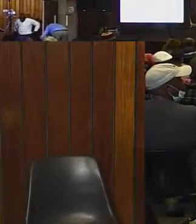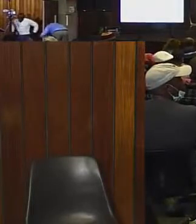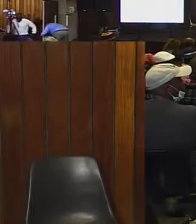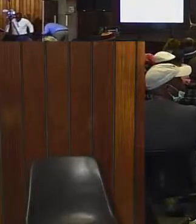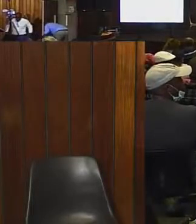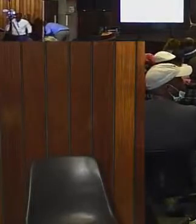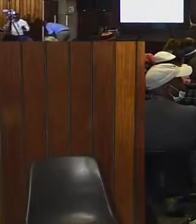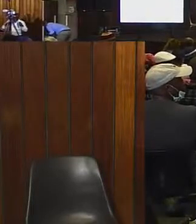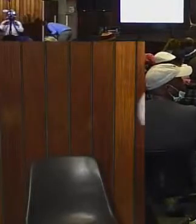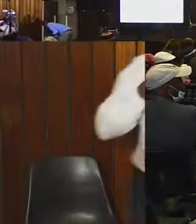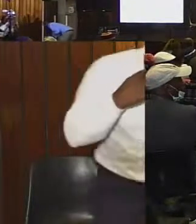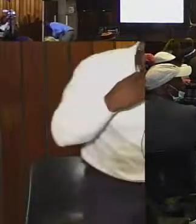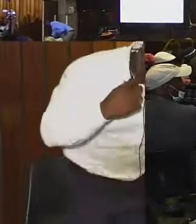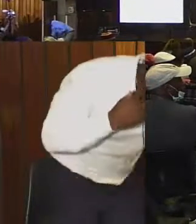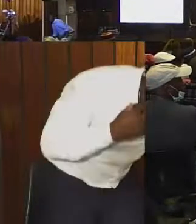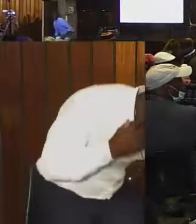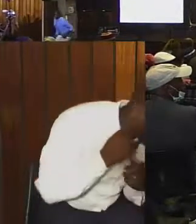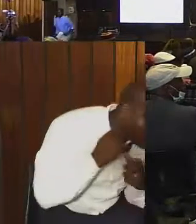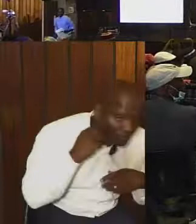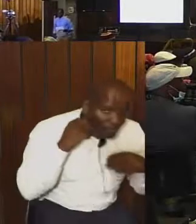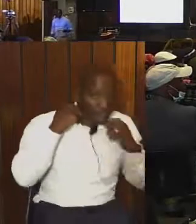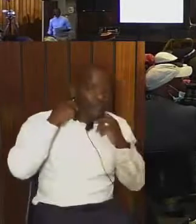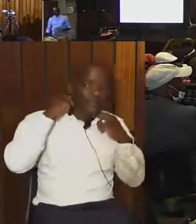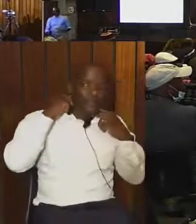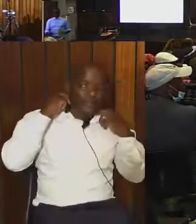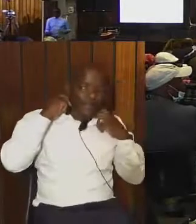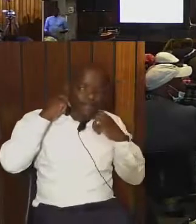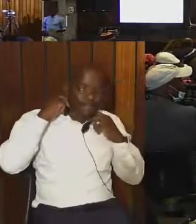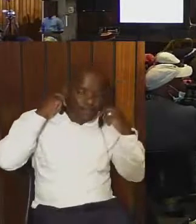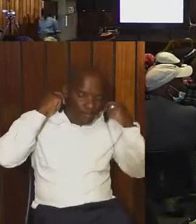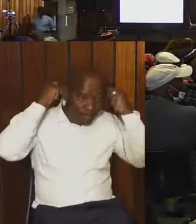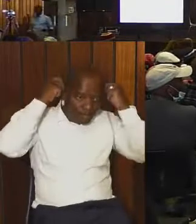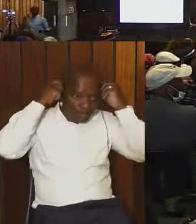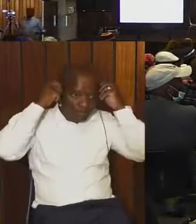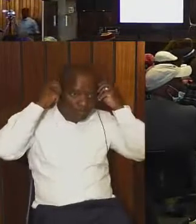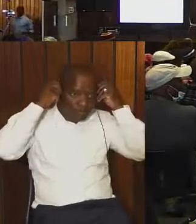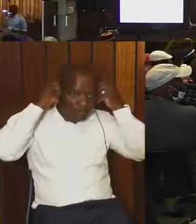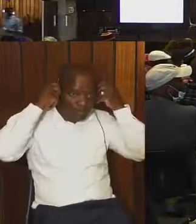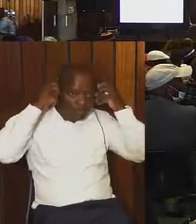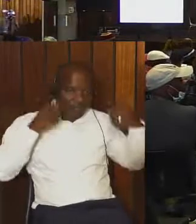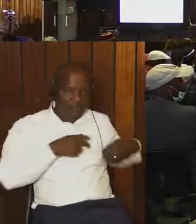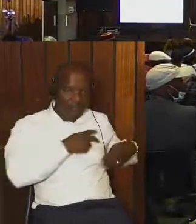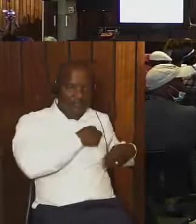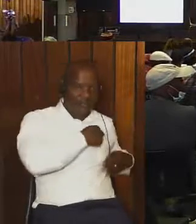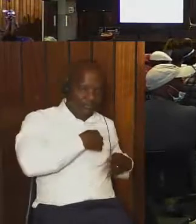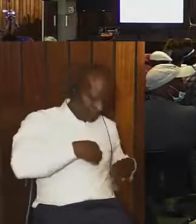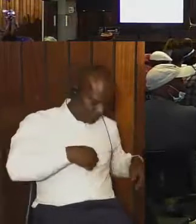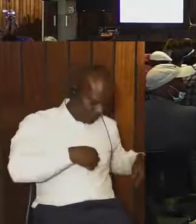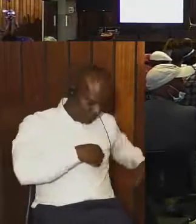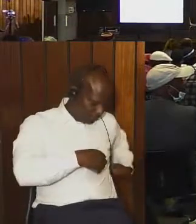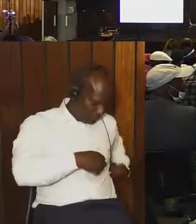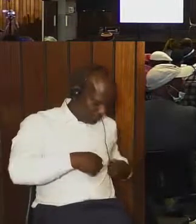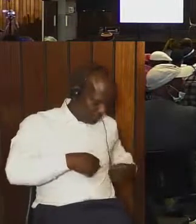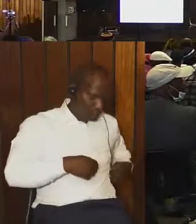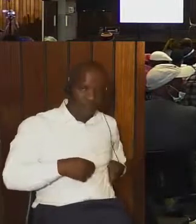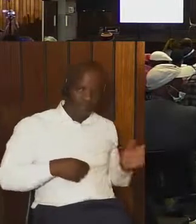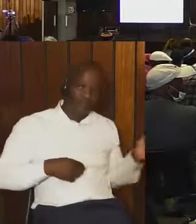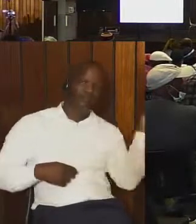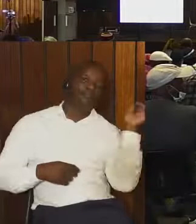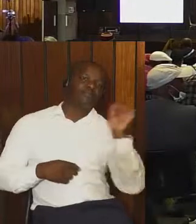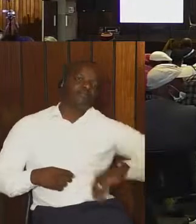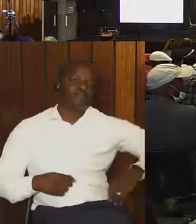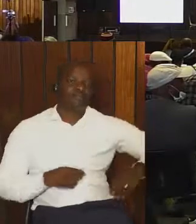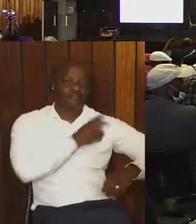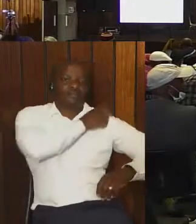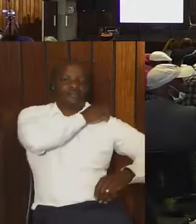should I direct this to GMA or what, because of PRASA is not here. Or if they are here, could they just respond to